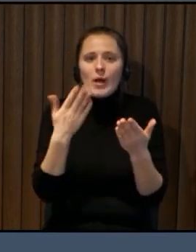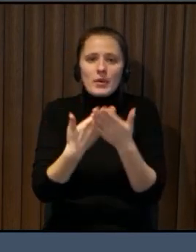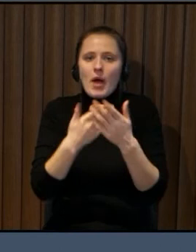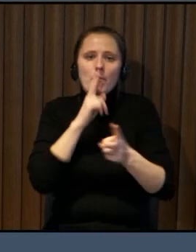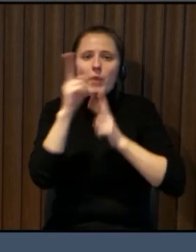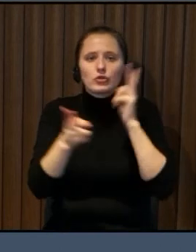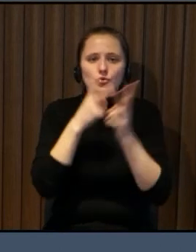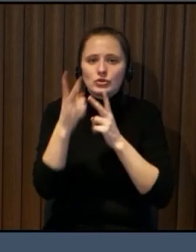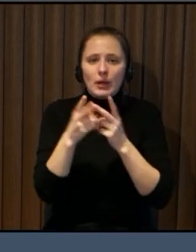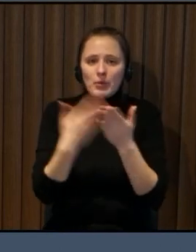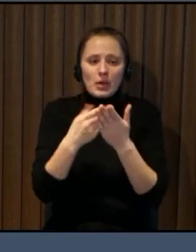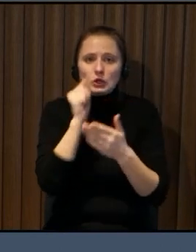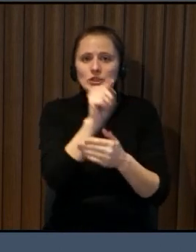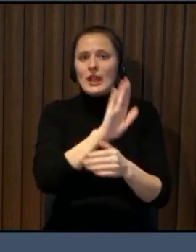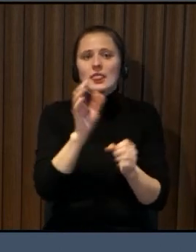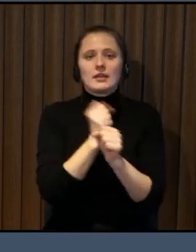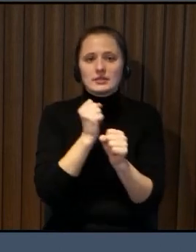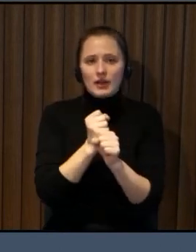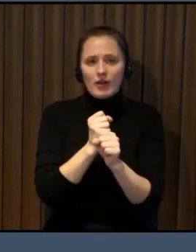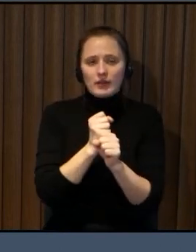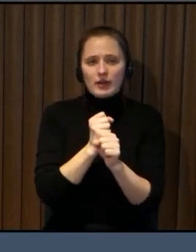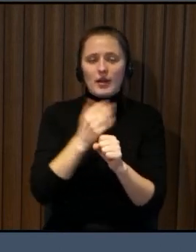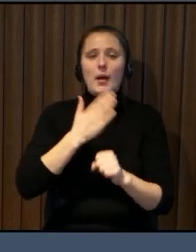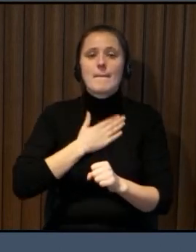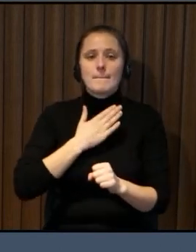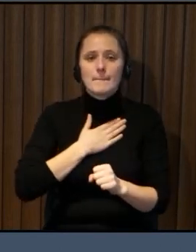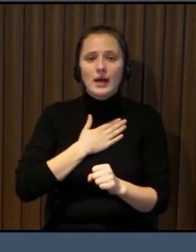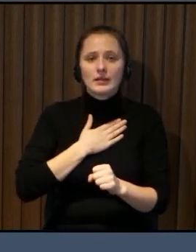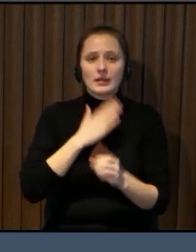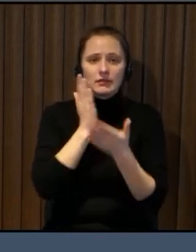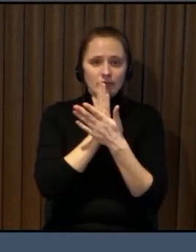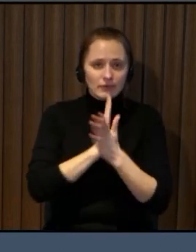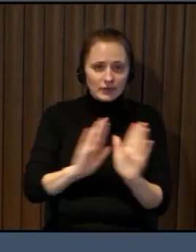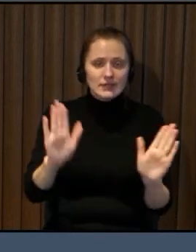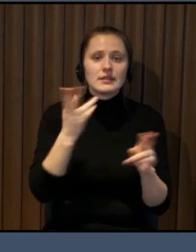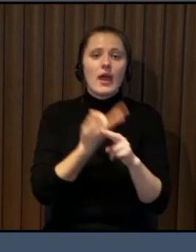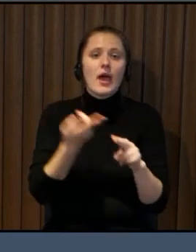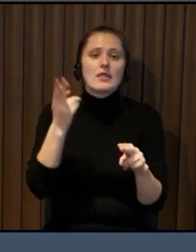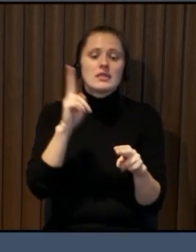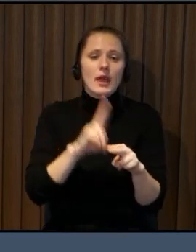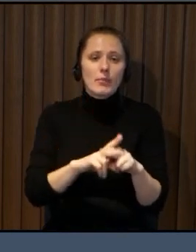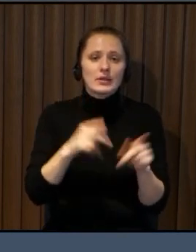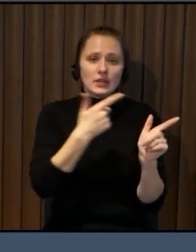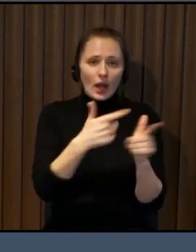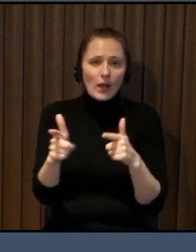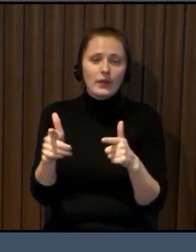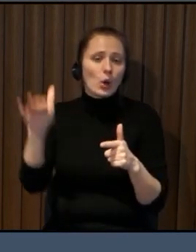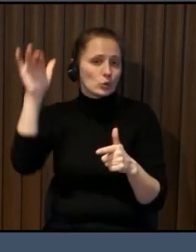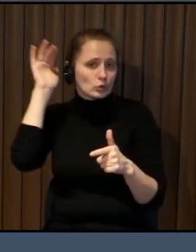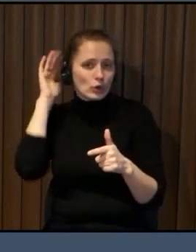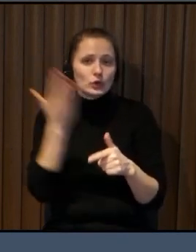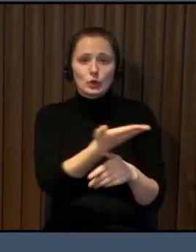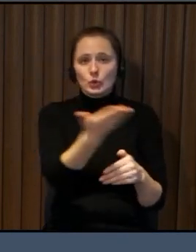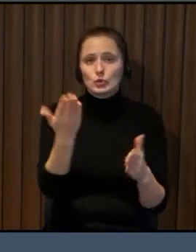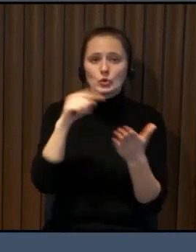turn to get help and or complain in case if something doesn't work. So this is all for me. I'm ready